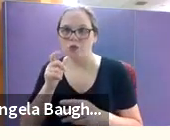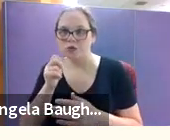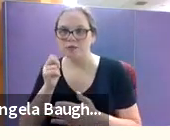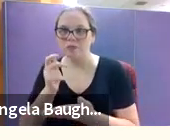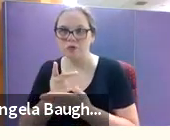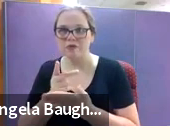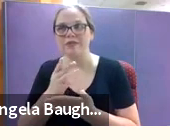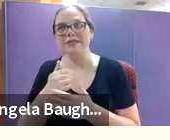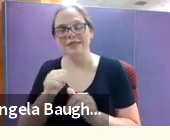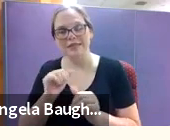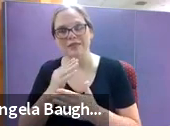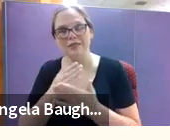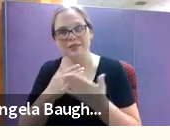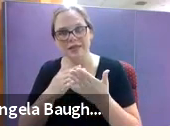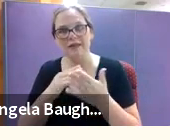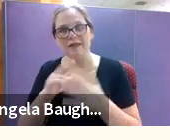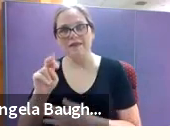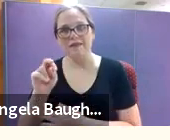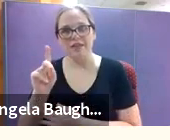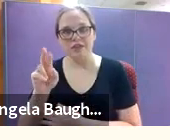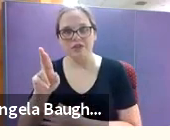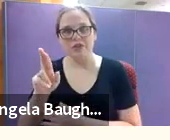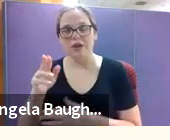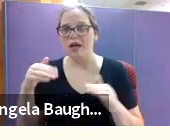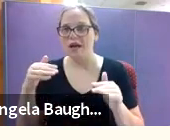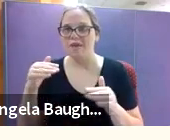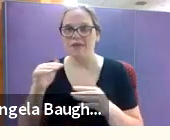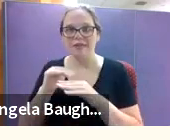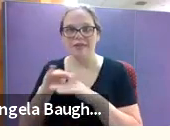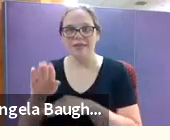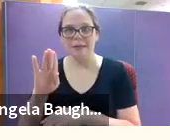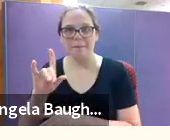vendors that we talked about earlier that haven't billed at all.